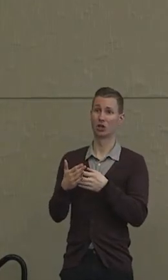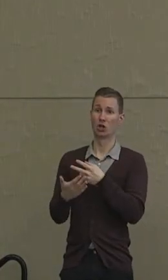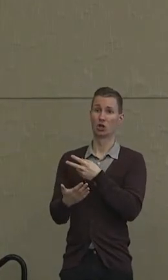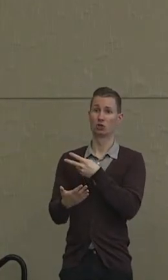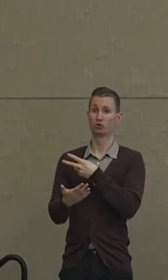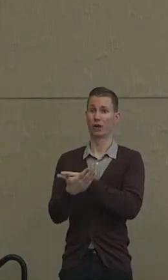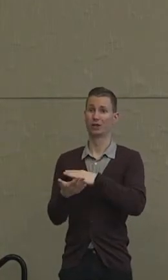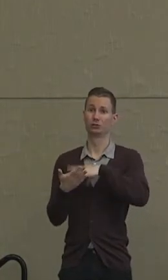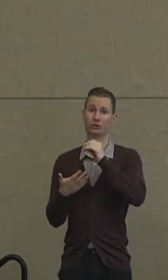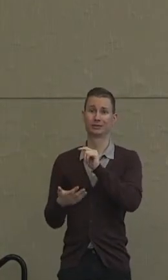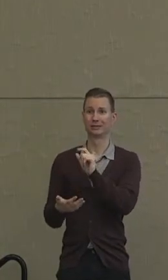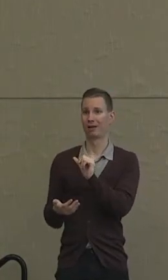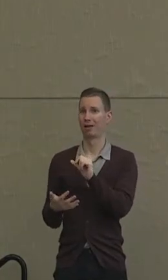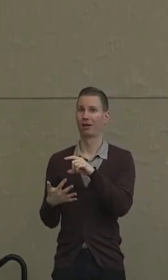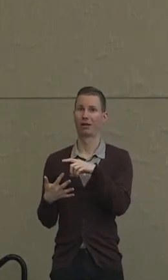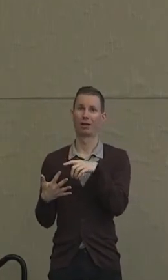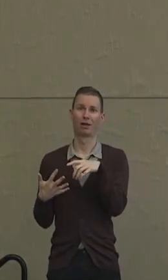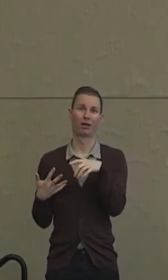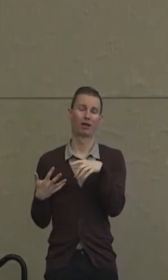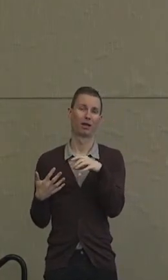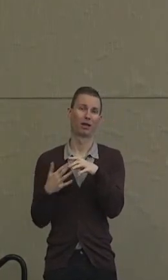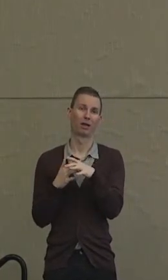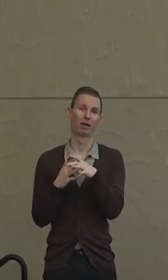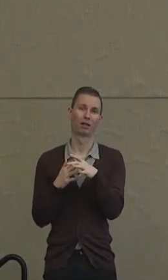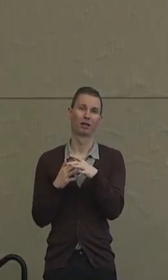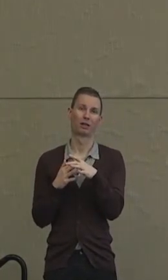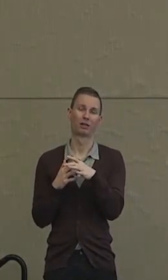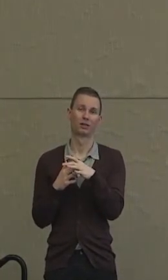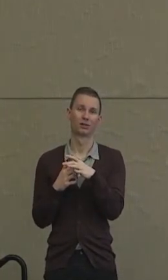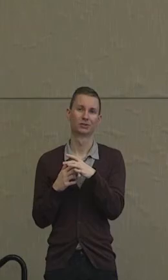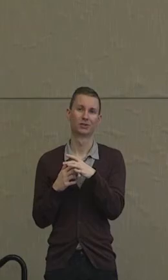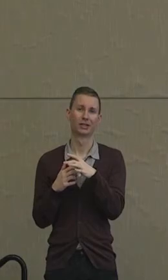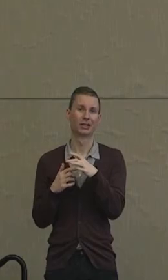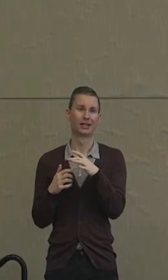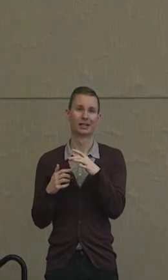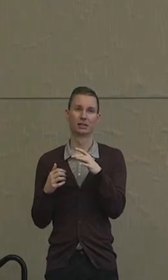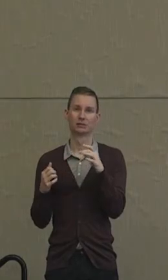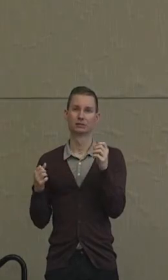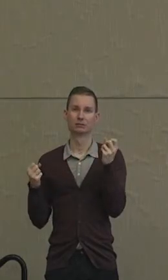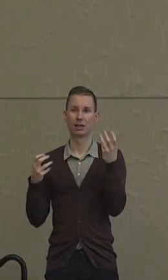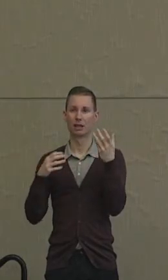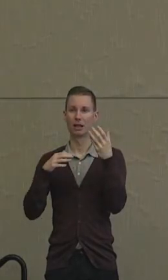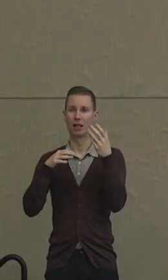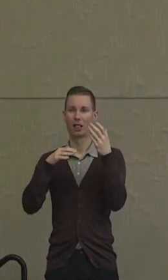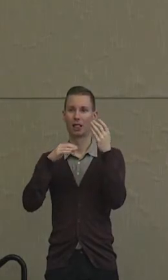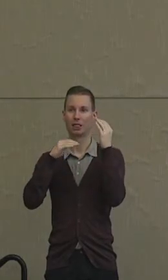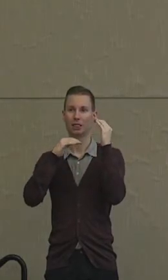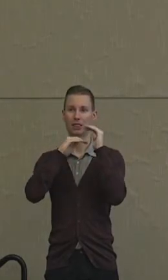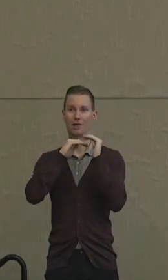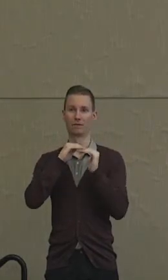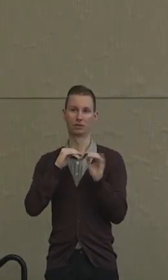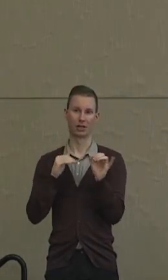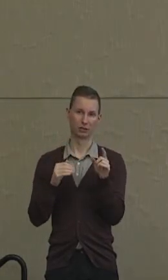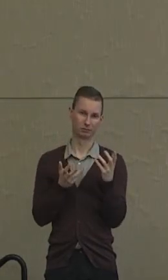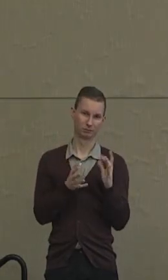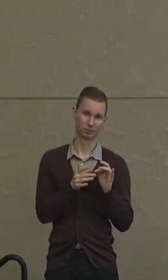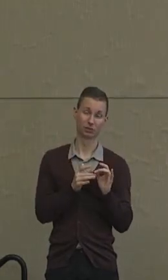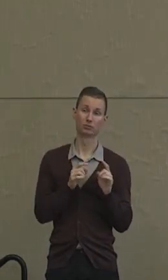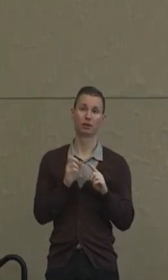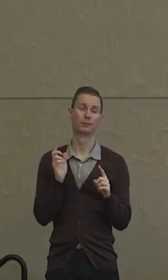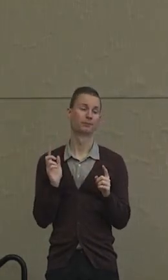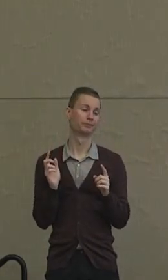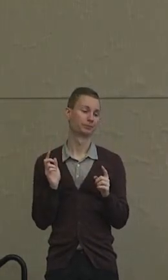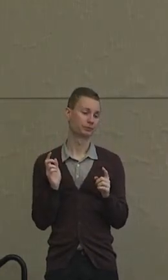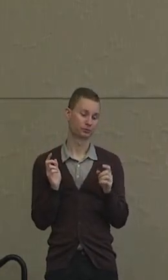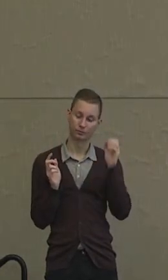TAs. Mm-hmm. I mean, it's really multifaceted, as you talked about. But you